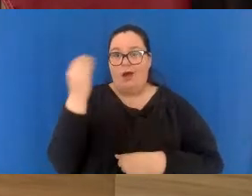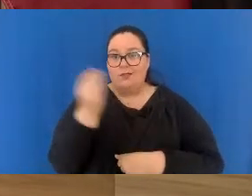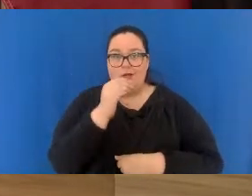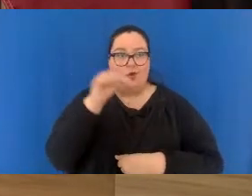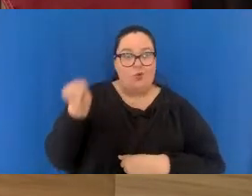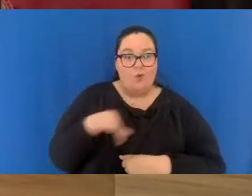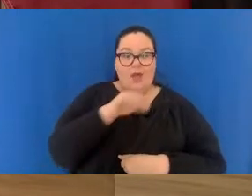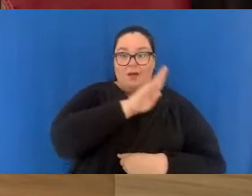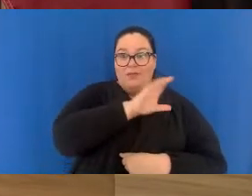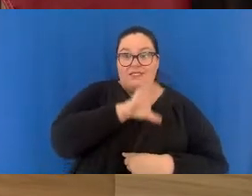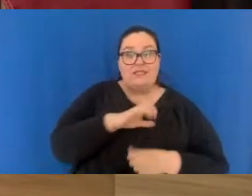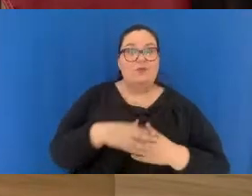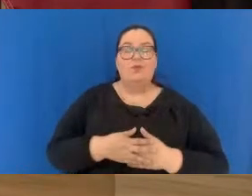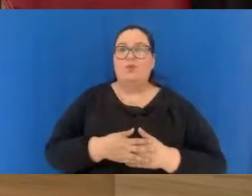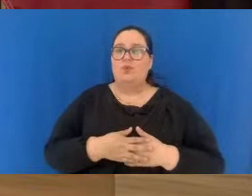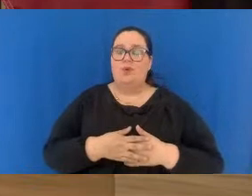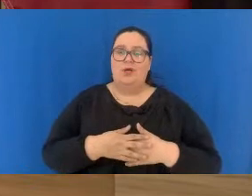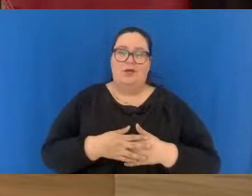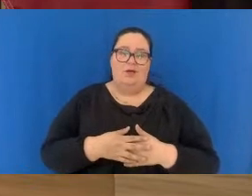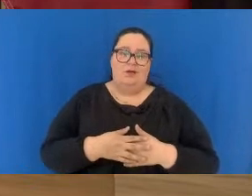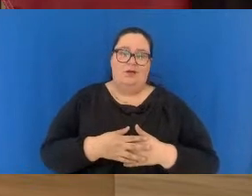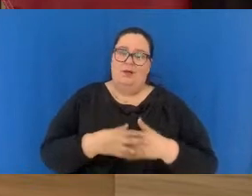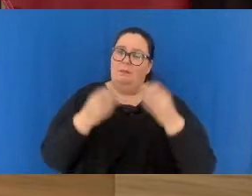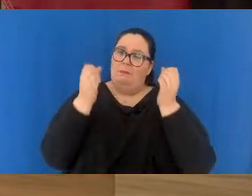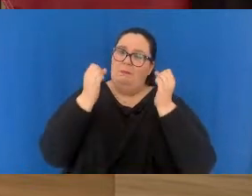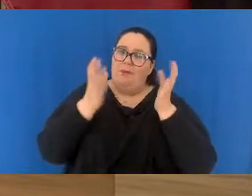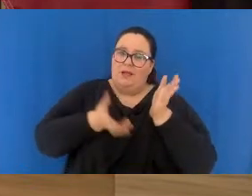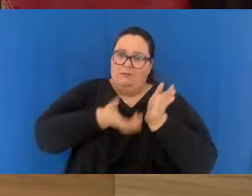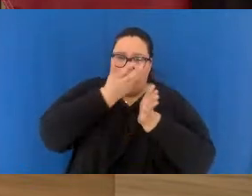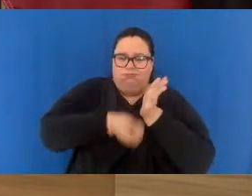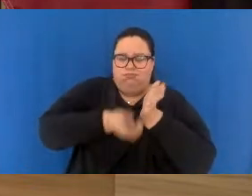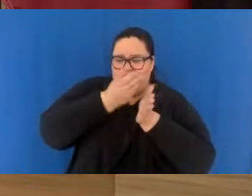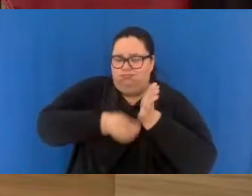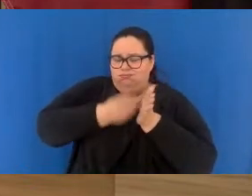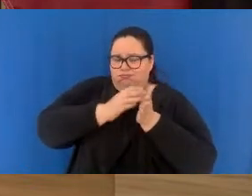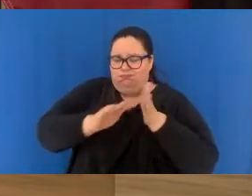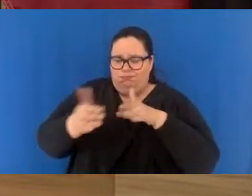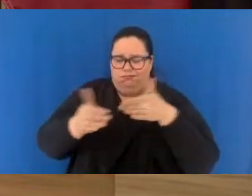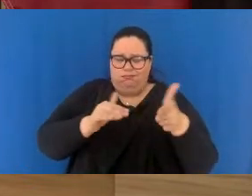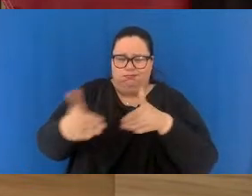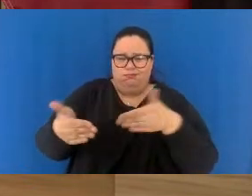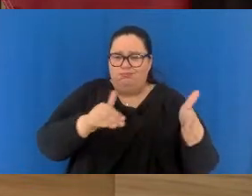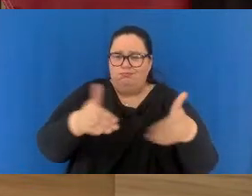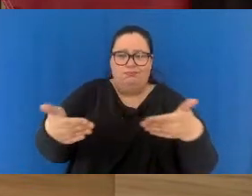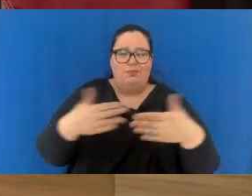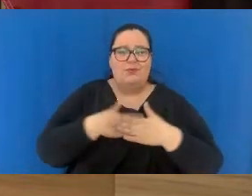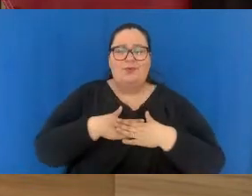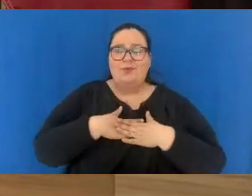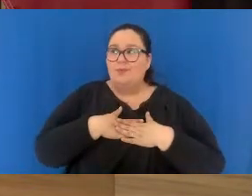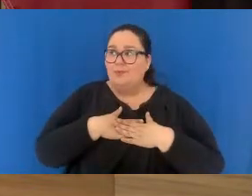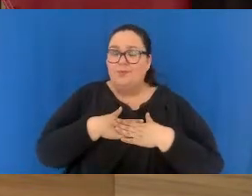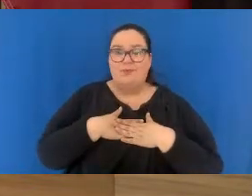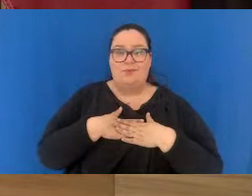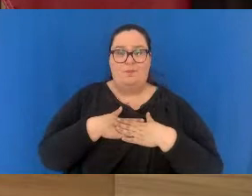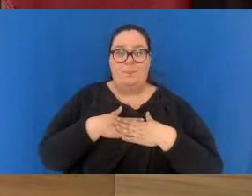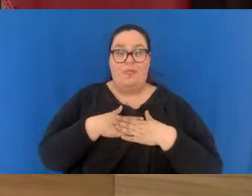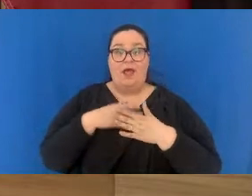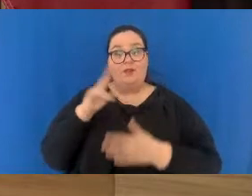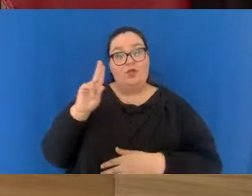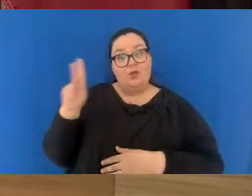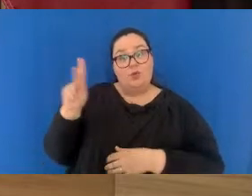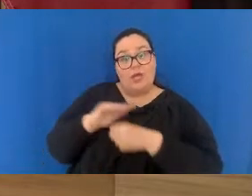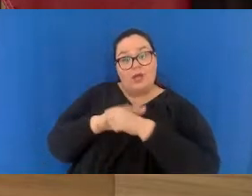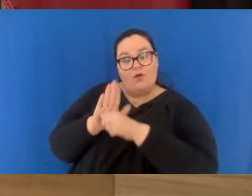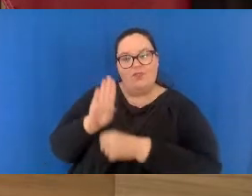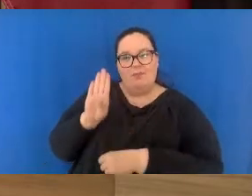they have been dealing with many, many, many, many more deaths. And again, because the variants are hitting younger populations for